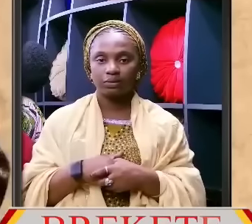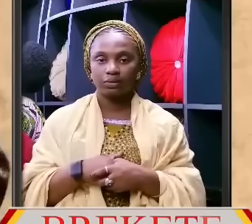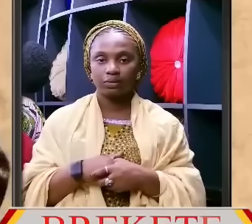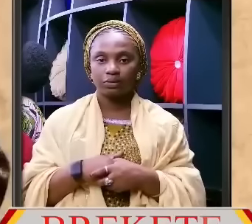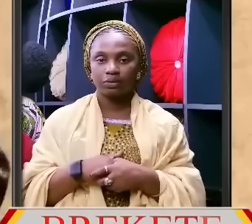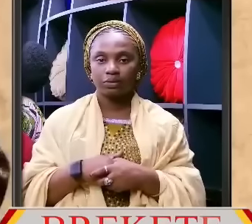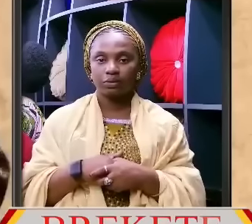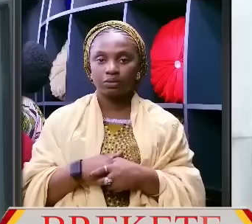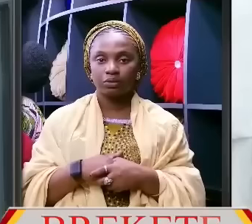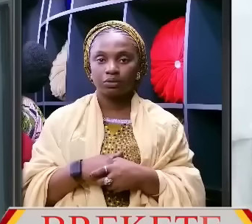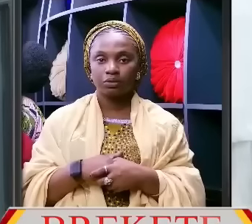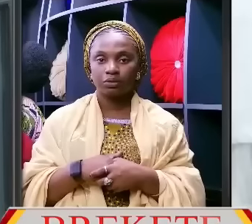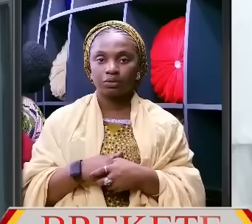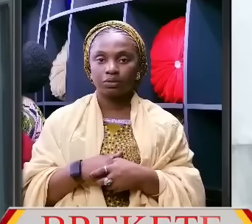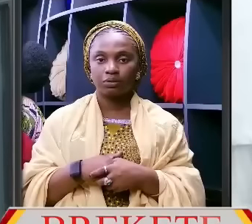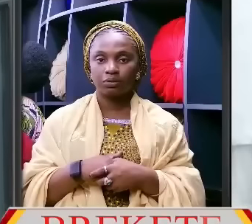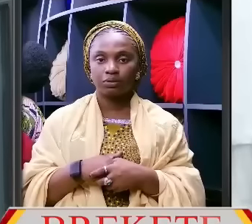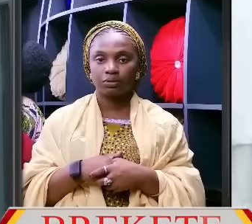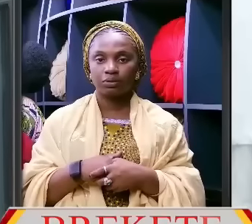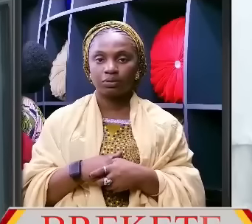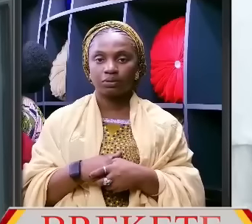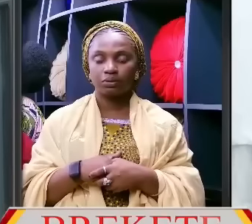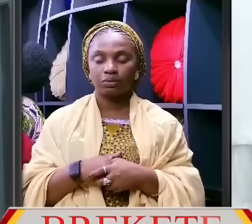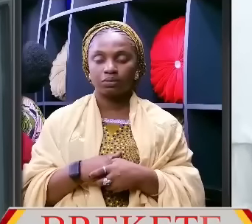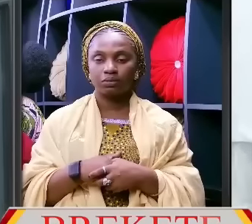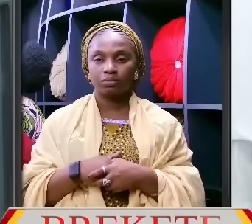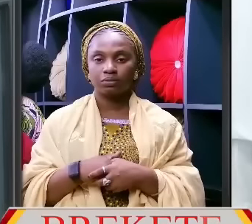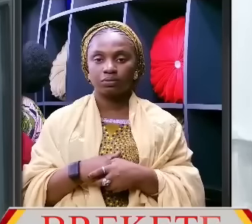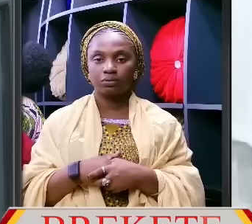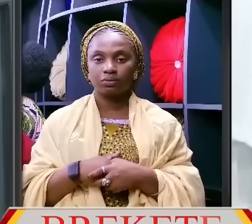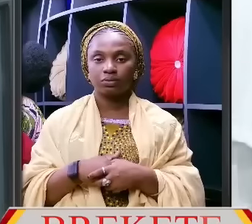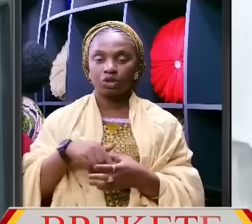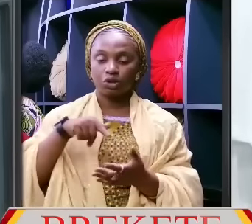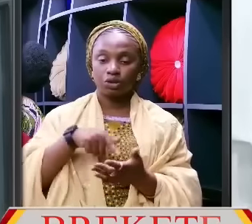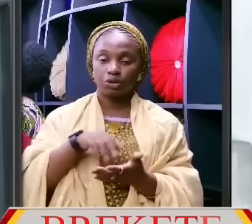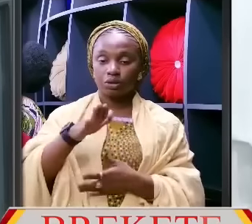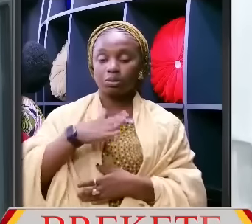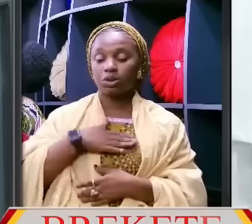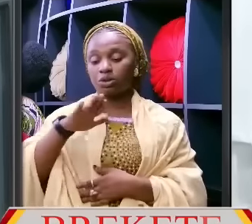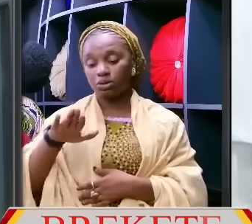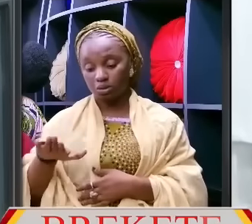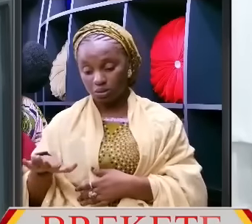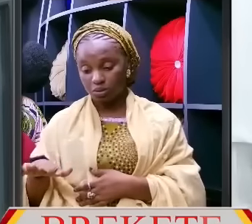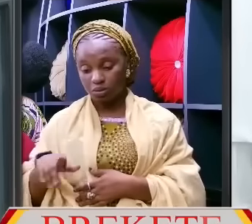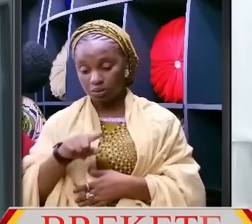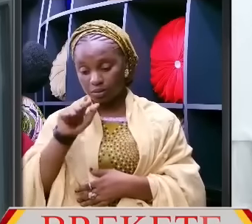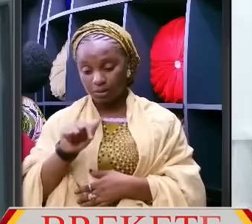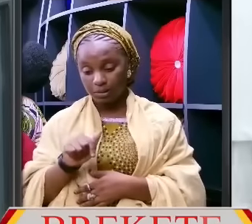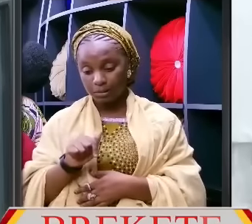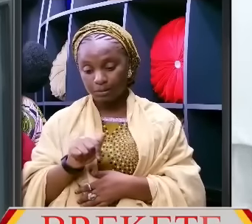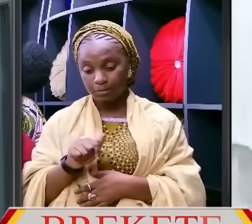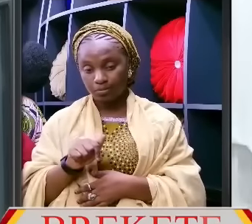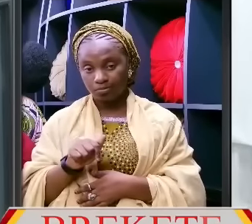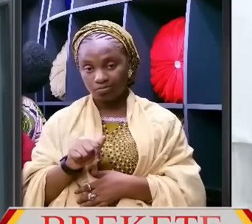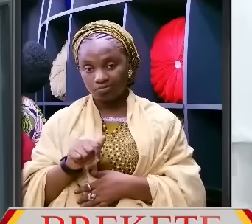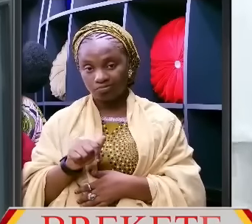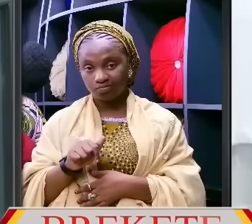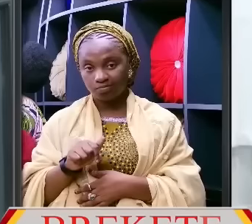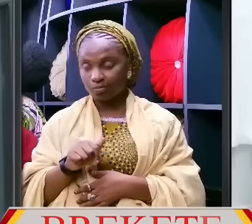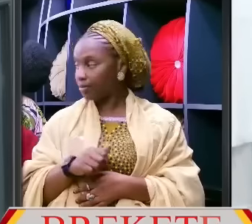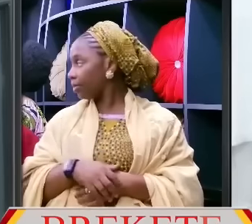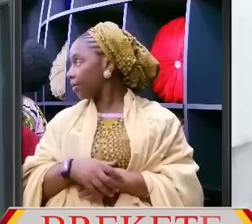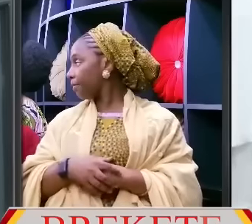This one, which you don't hear? I'm Zamo Atero. Now your picky where you born? Okay. So they say they